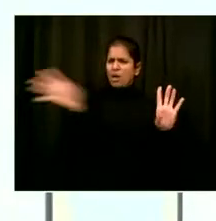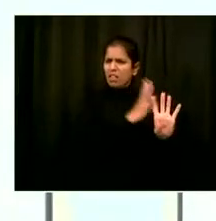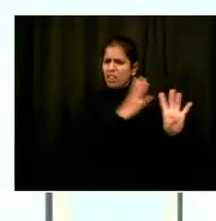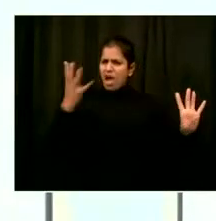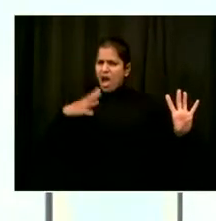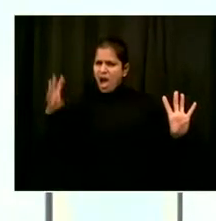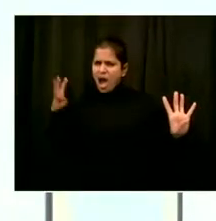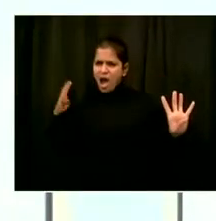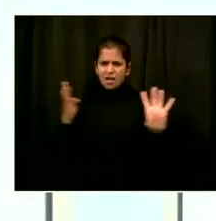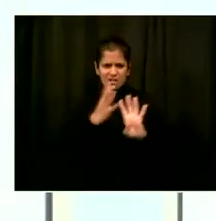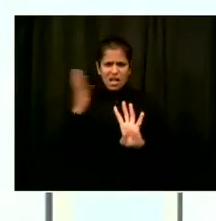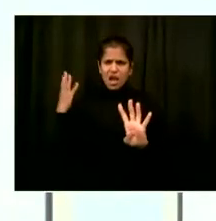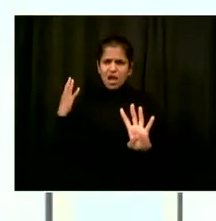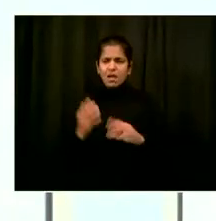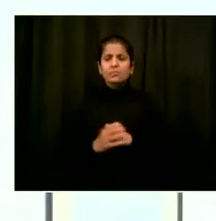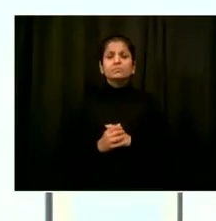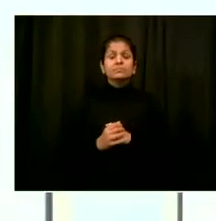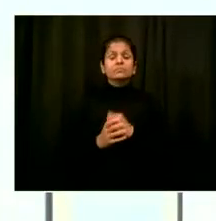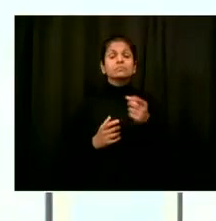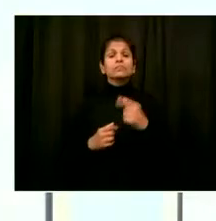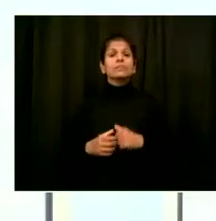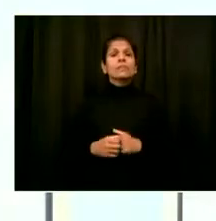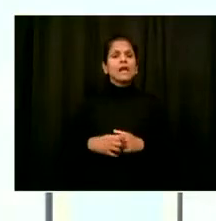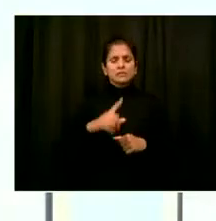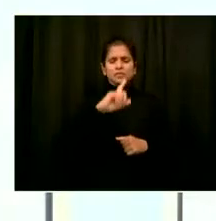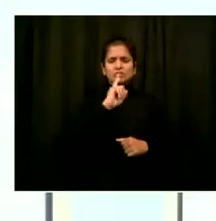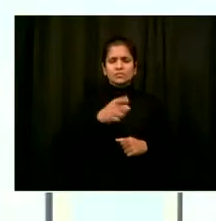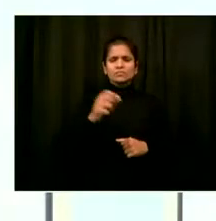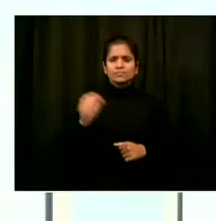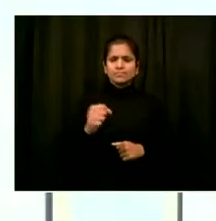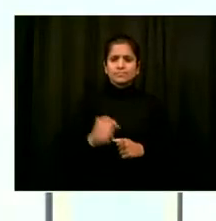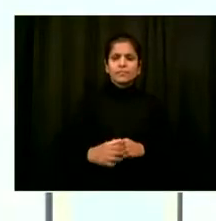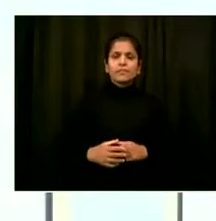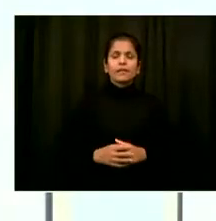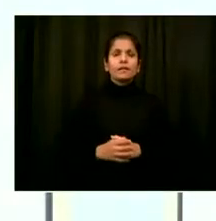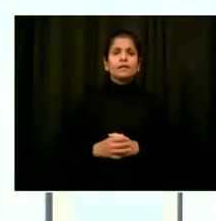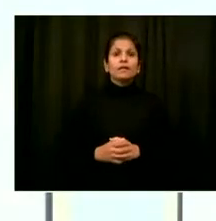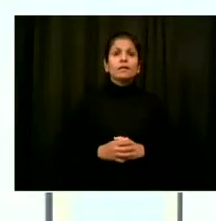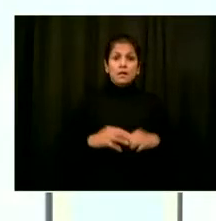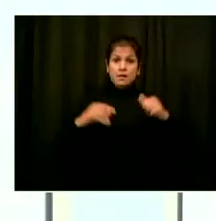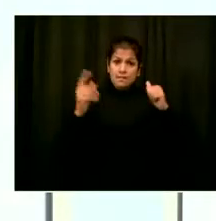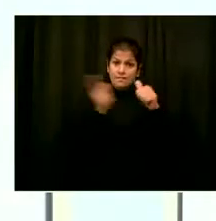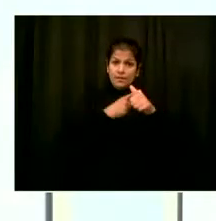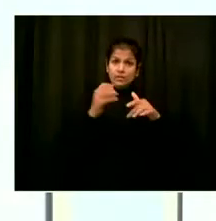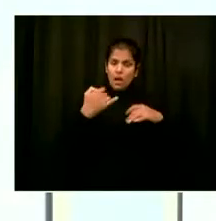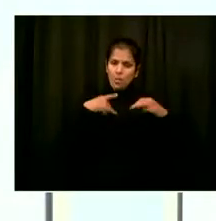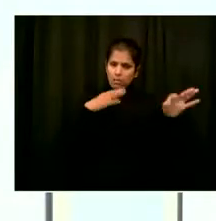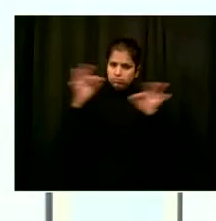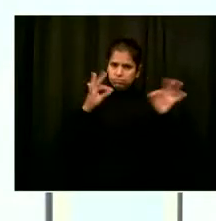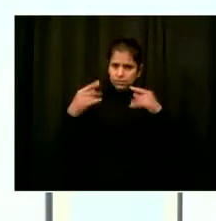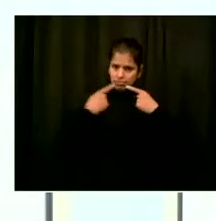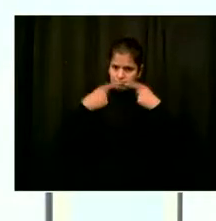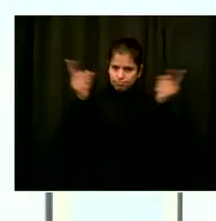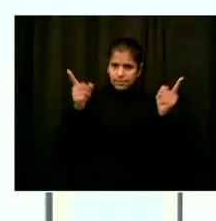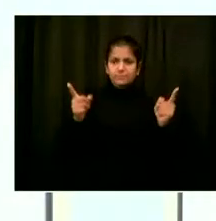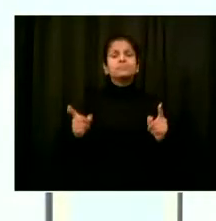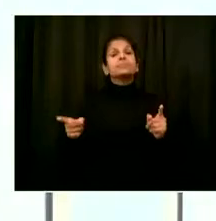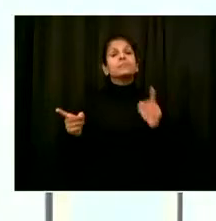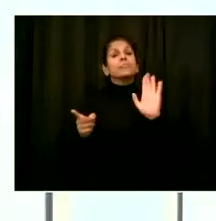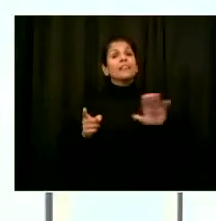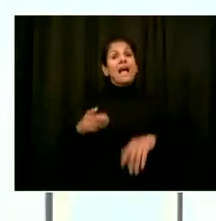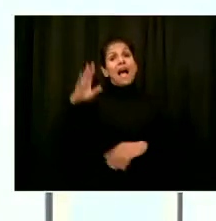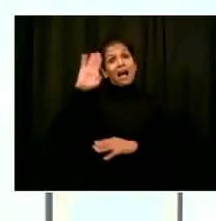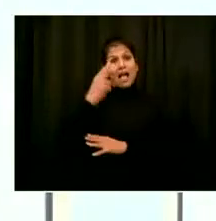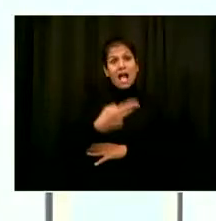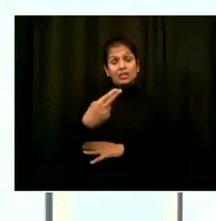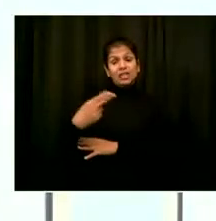ones that we um we hope more New Yorkers will take advant of we do know that there have been some longer lines at City Sites as